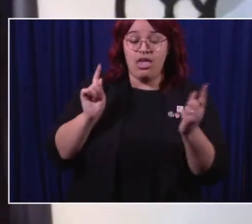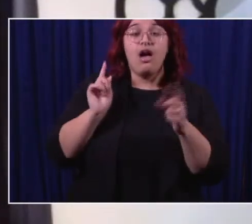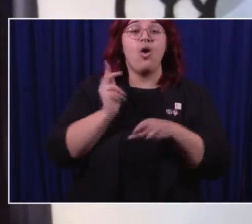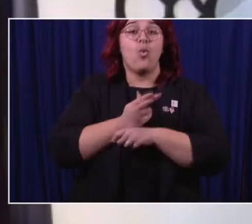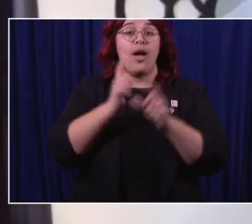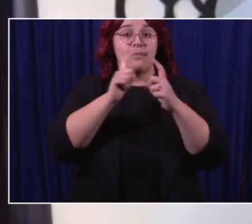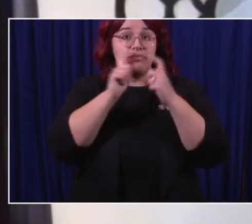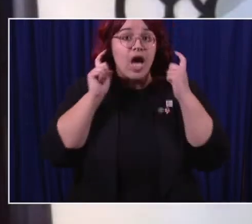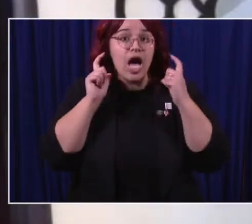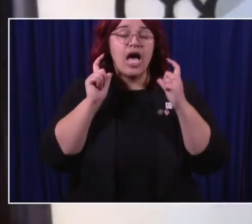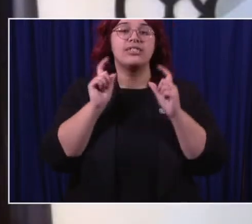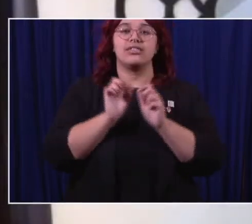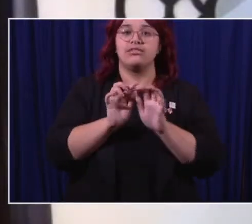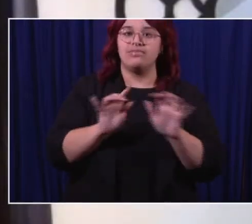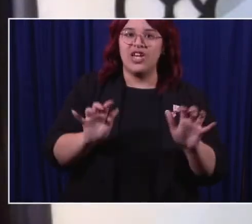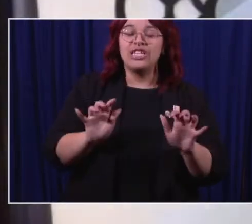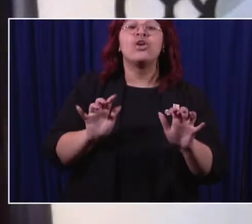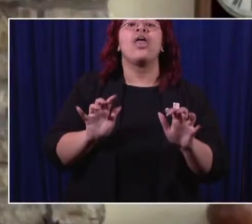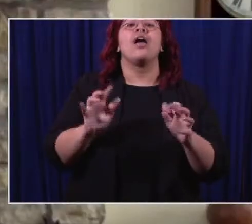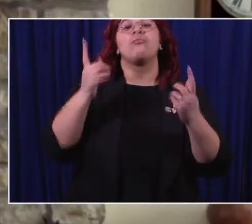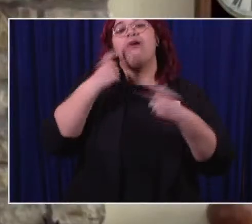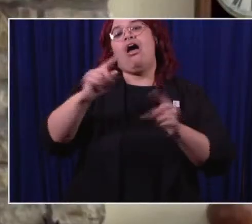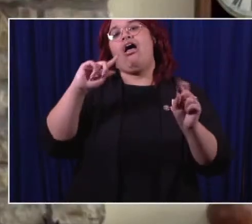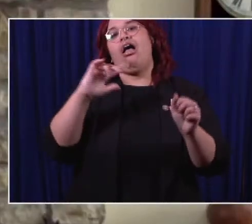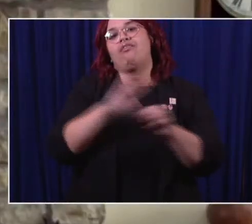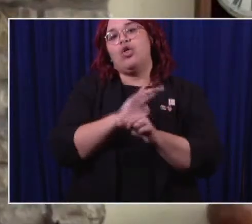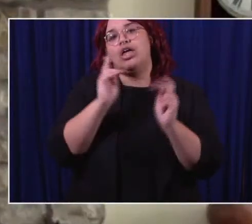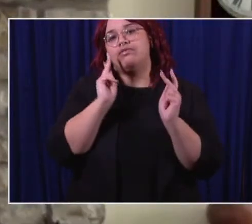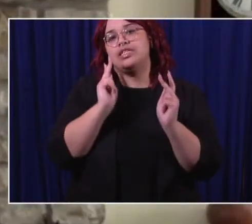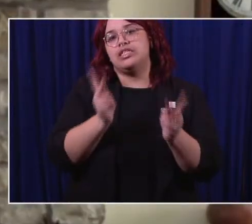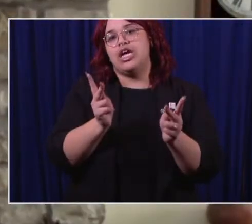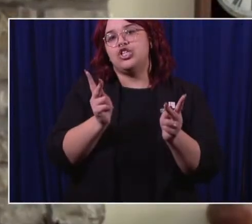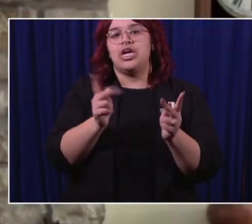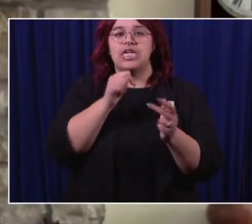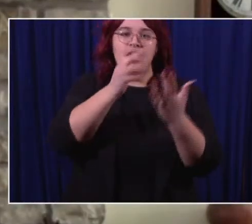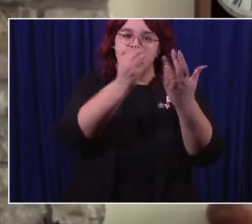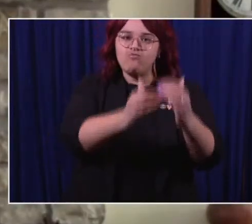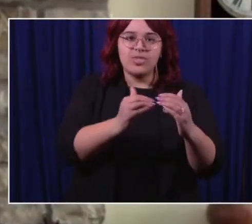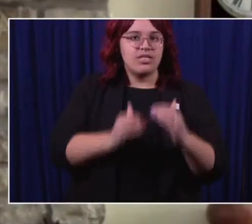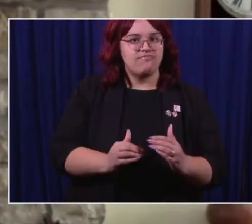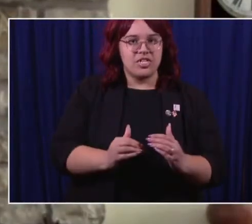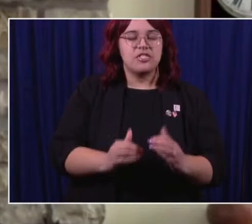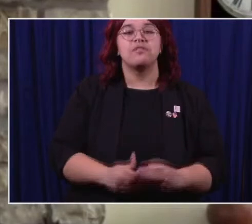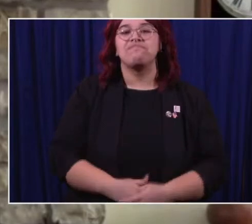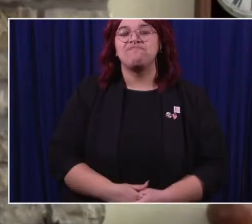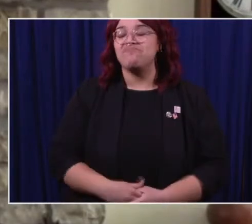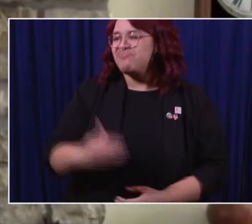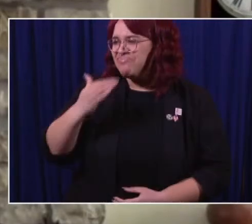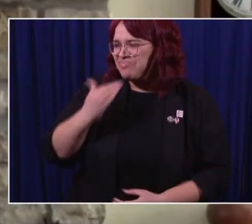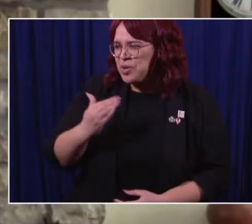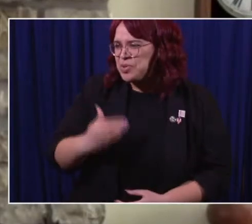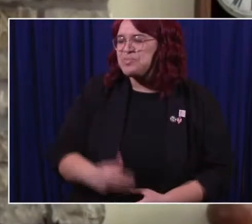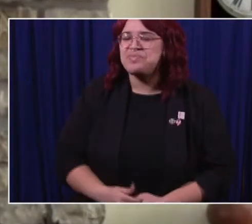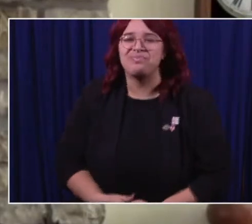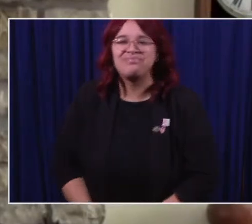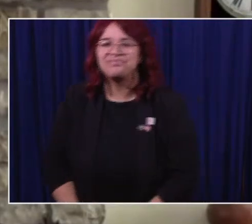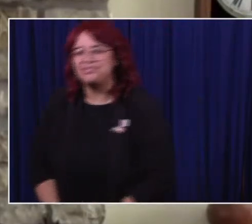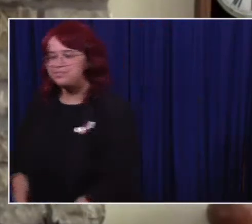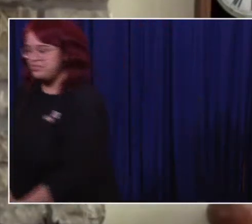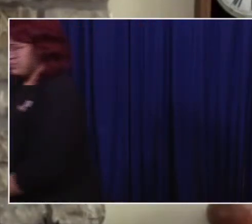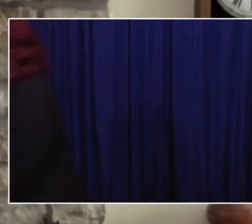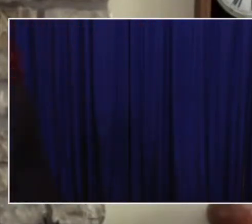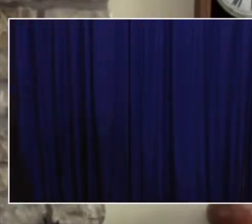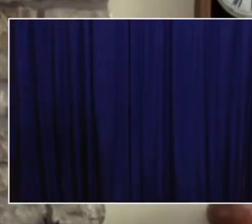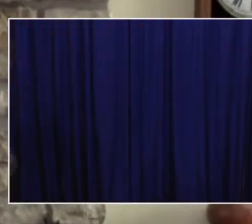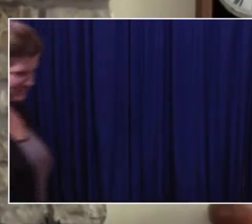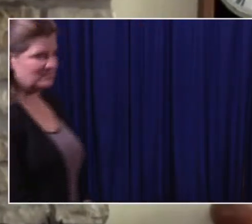to full visitation. Thank you, sir. Director, thank you very much. Eric, let's go to the data slides.